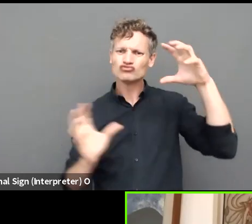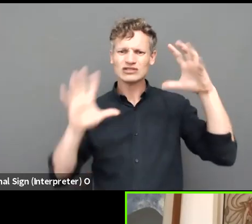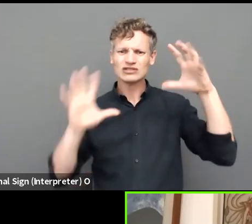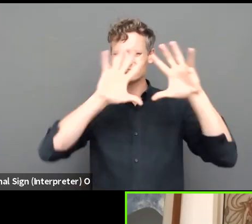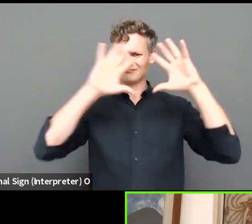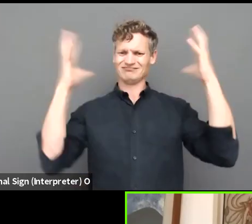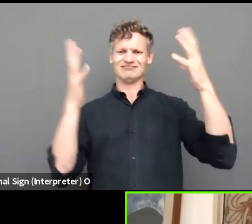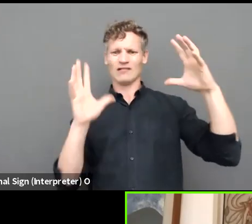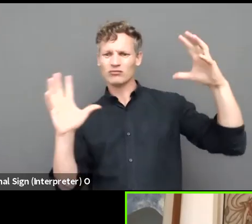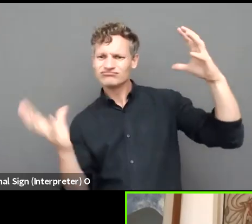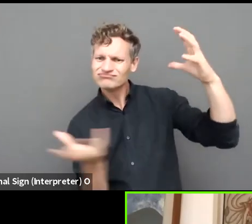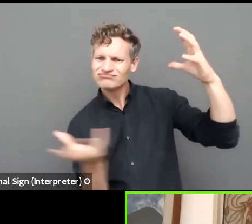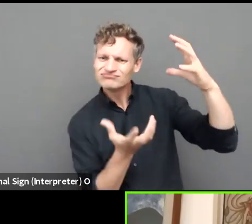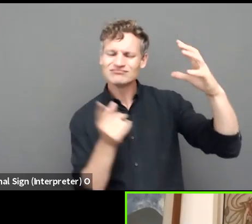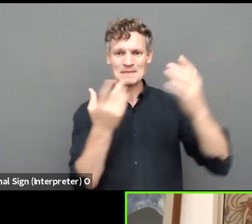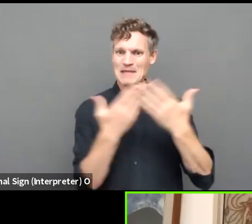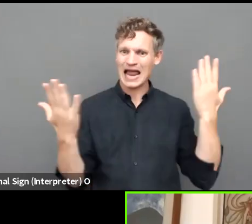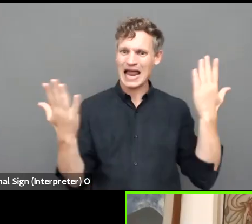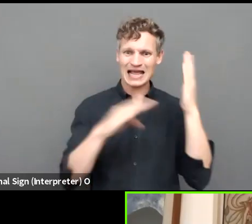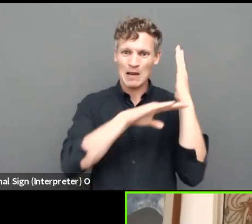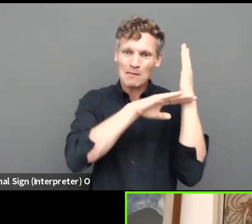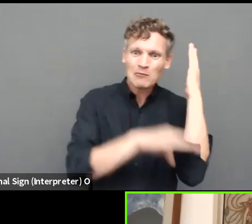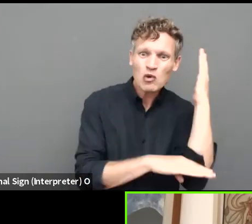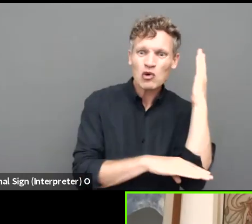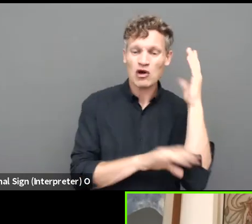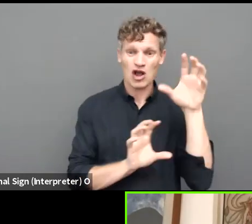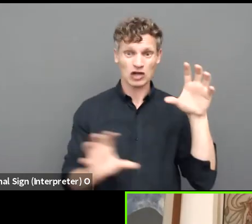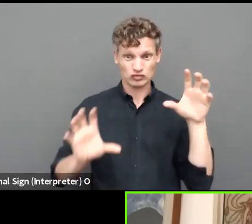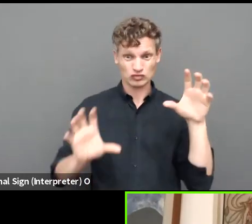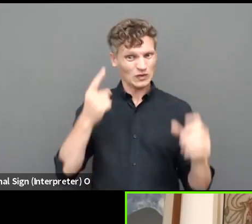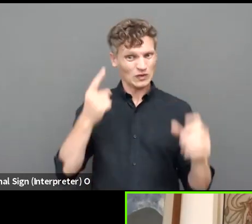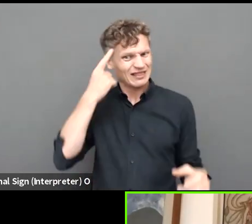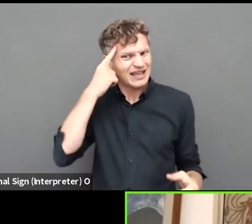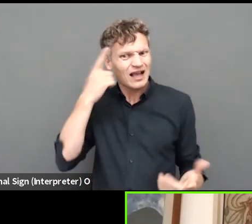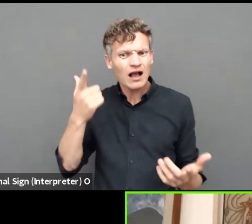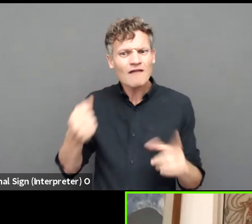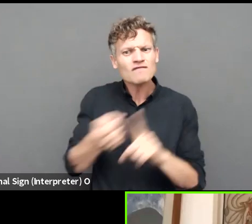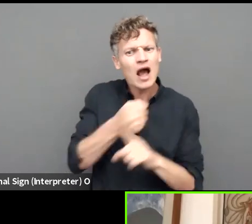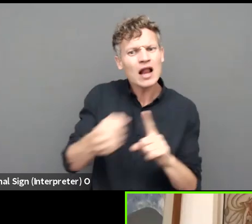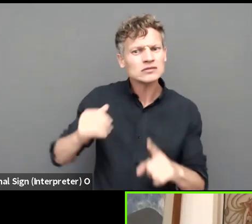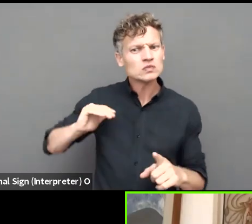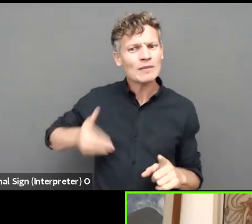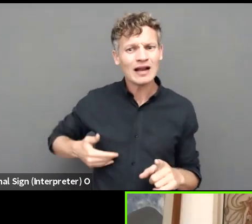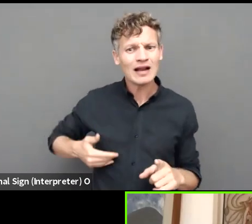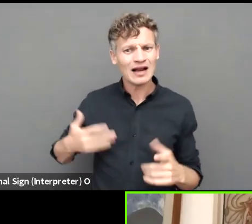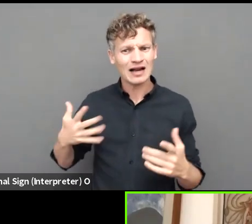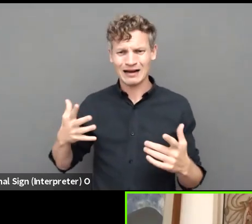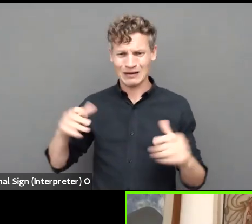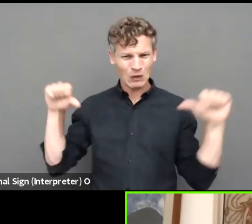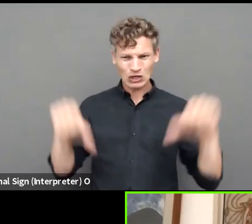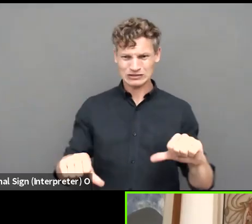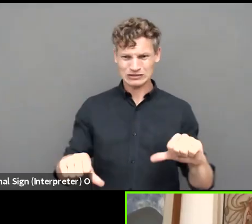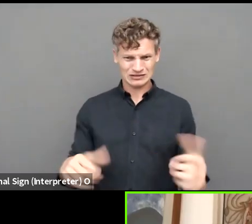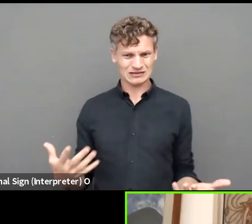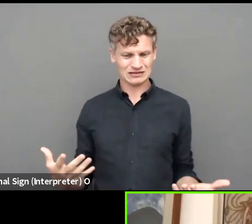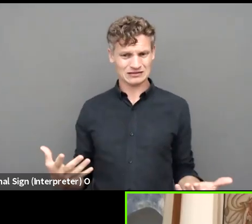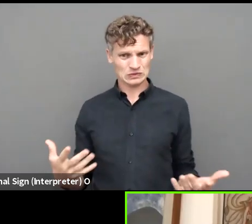about violence against women, etc. Then you can imagine how all of this is affecting